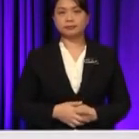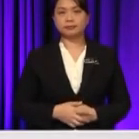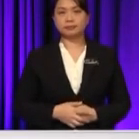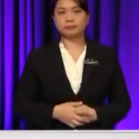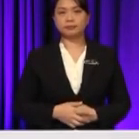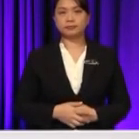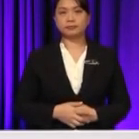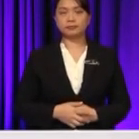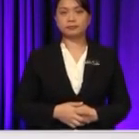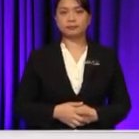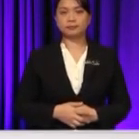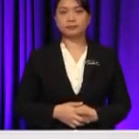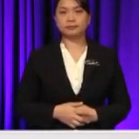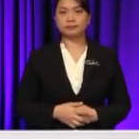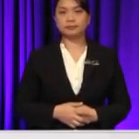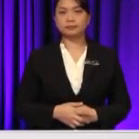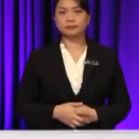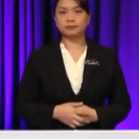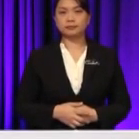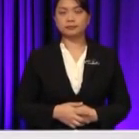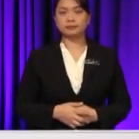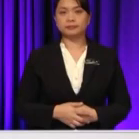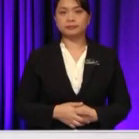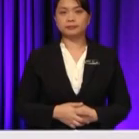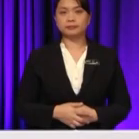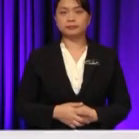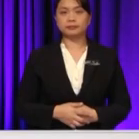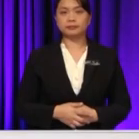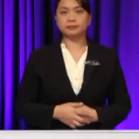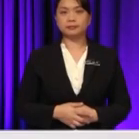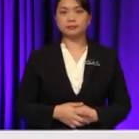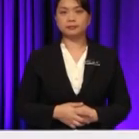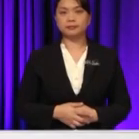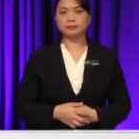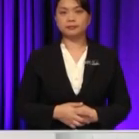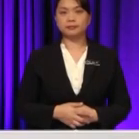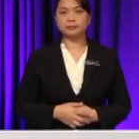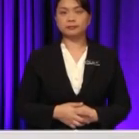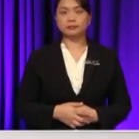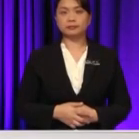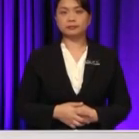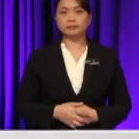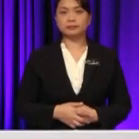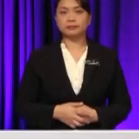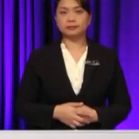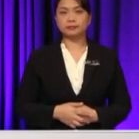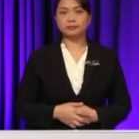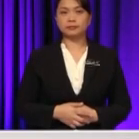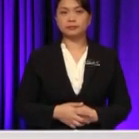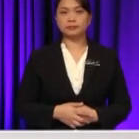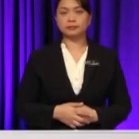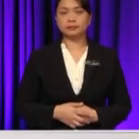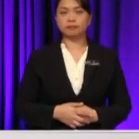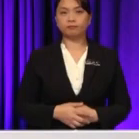Okay. All right. Can you take it a little bit back? Yes. Let's have it more